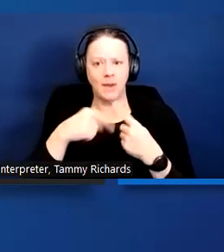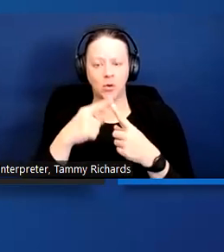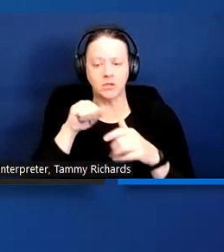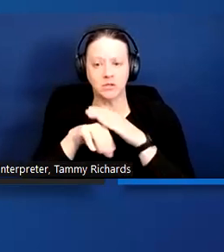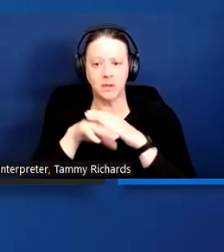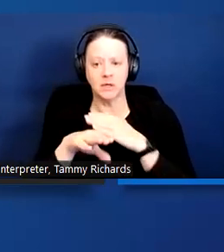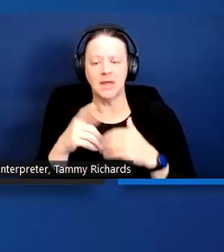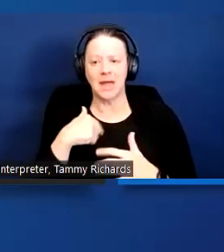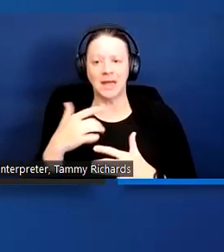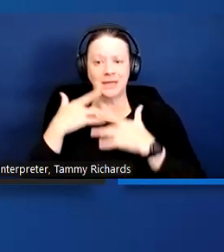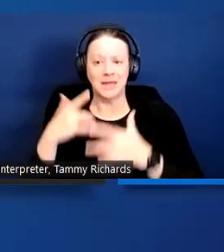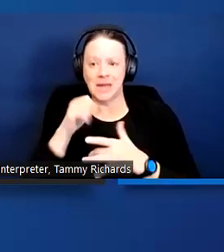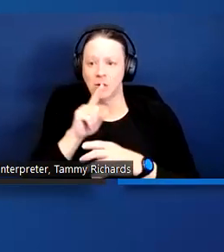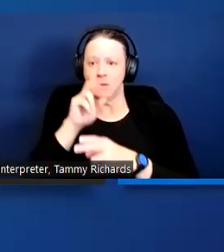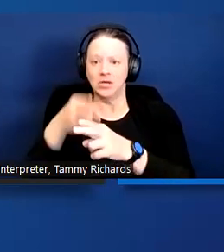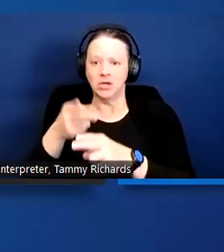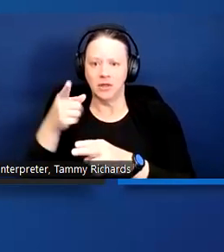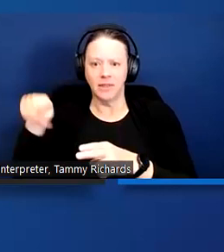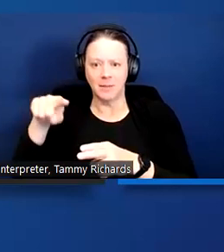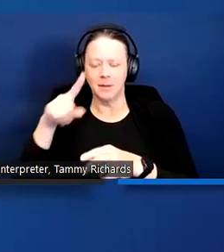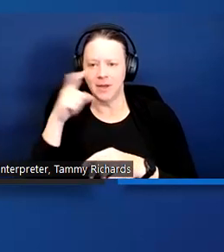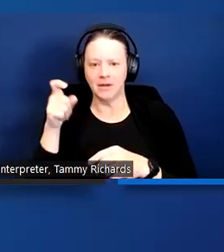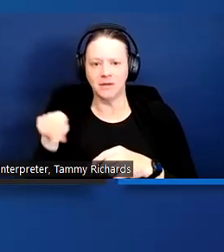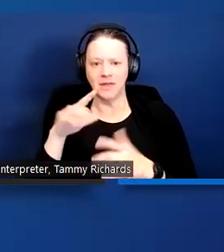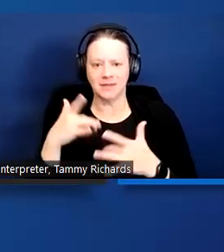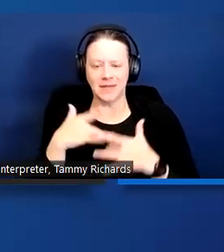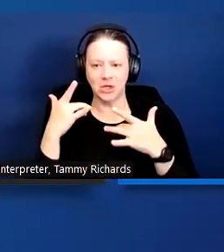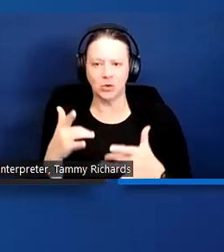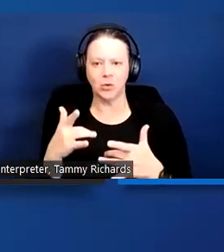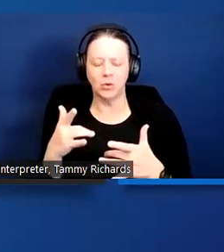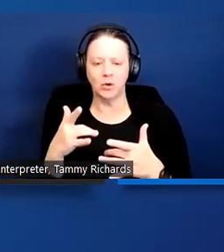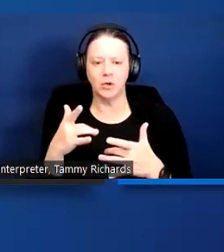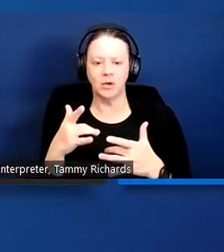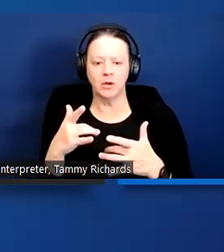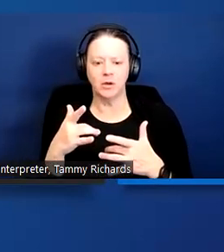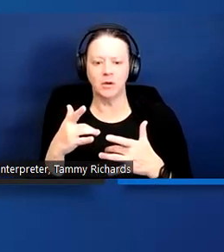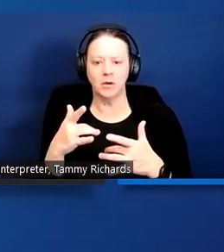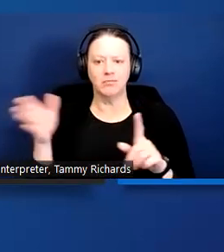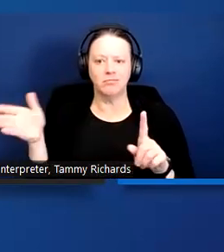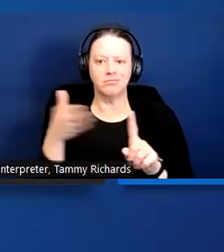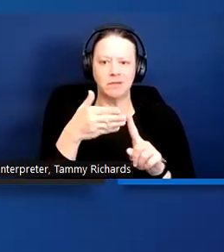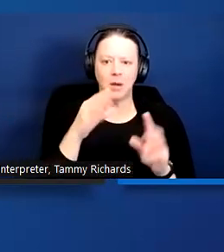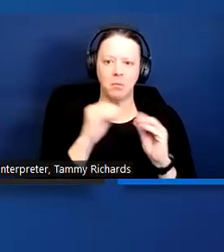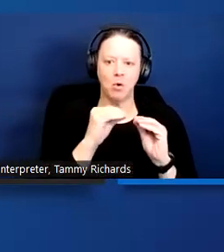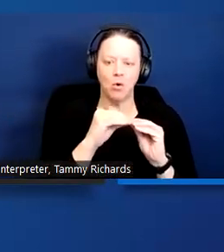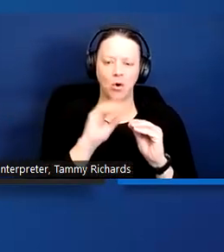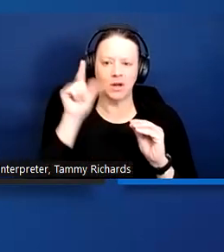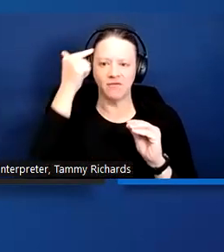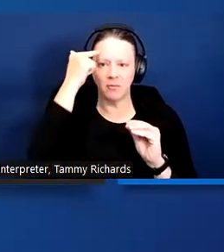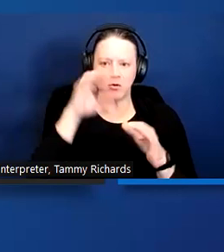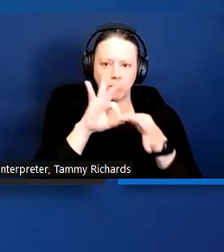I tend not to mention them simply because I usually go to more government